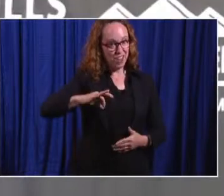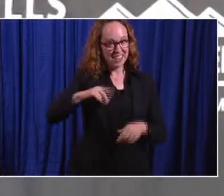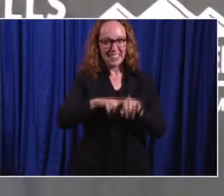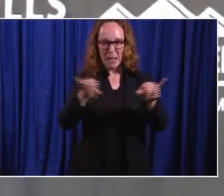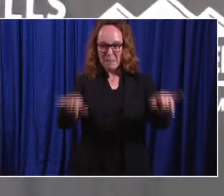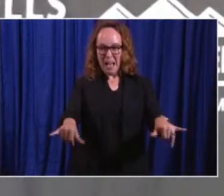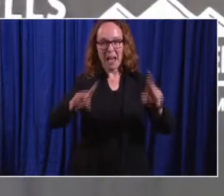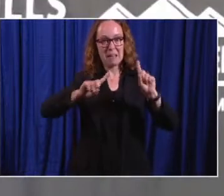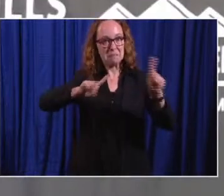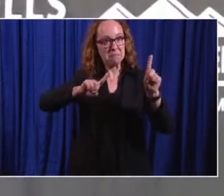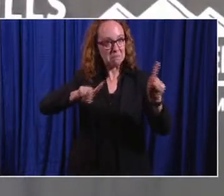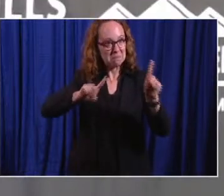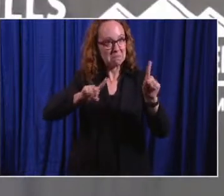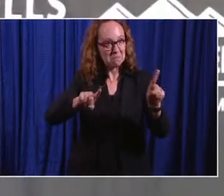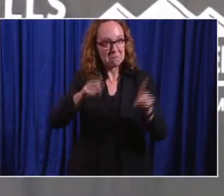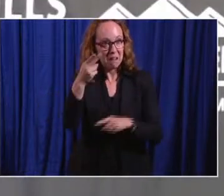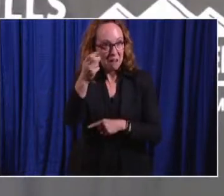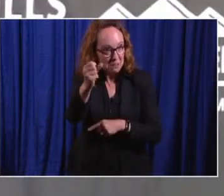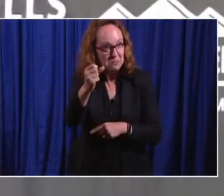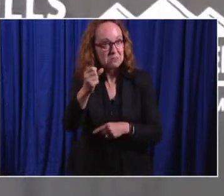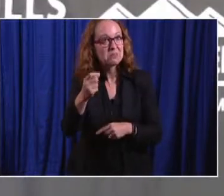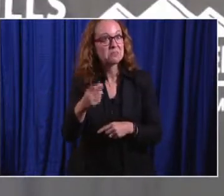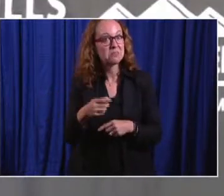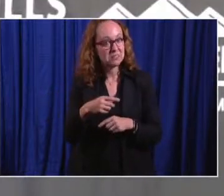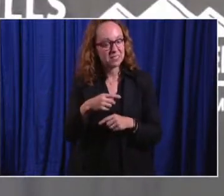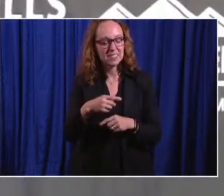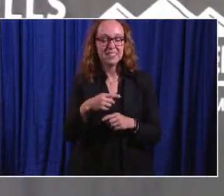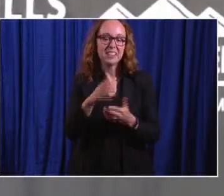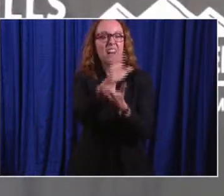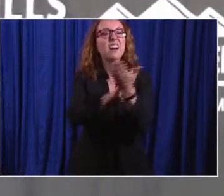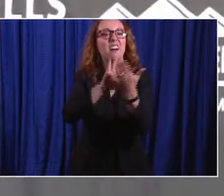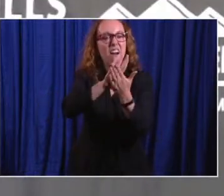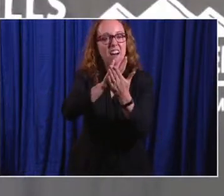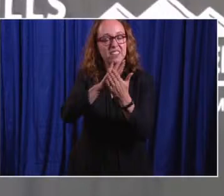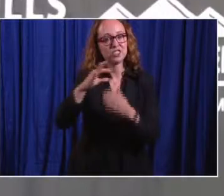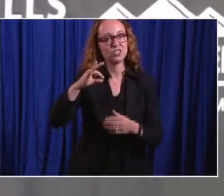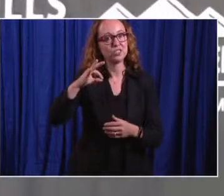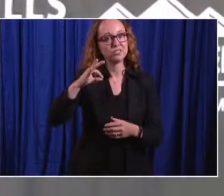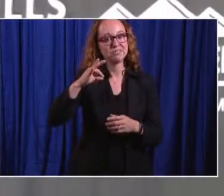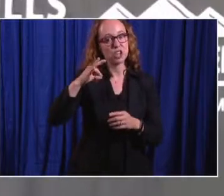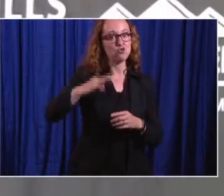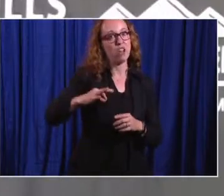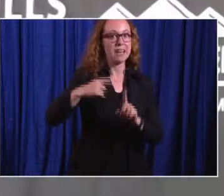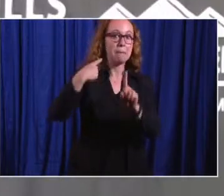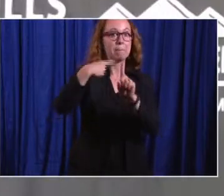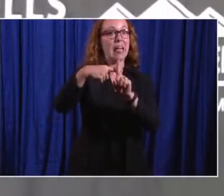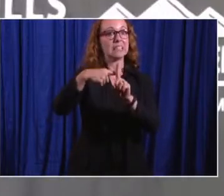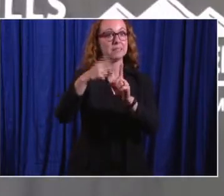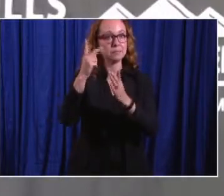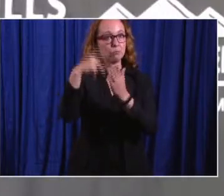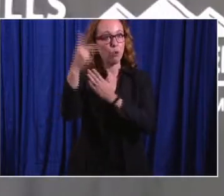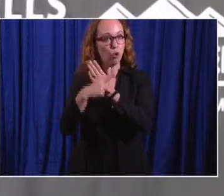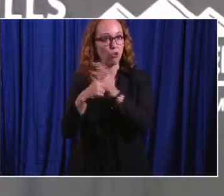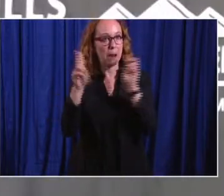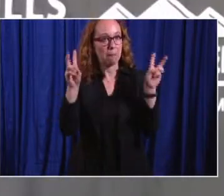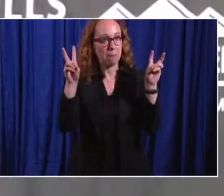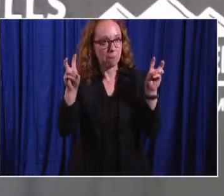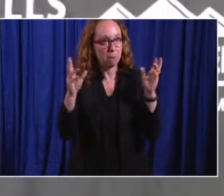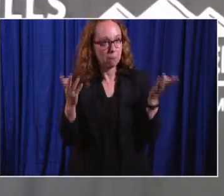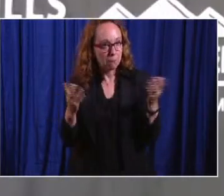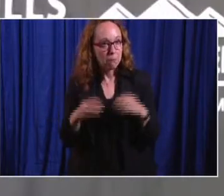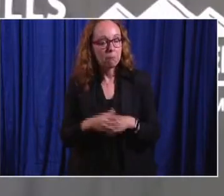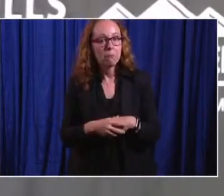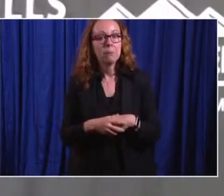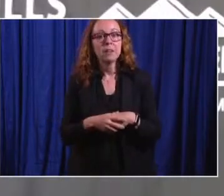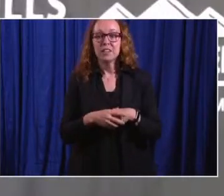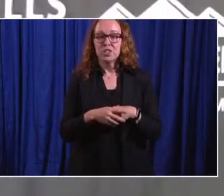school under the College Credit Plus program. It's In-Demand Jobs Week. I encourage, if you want to know, you